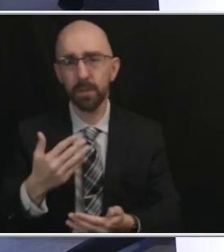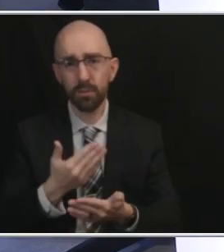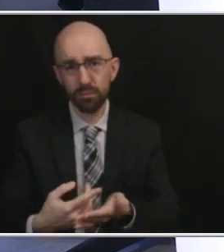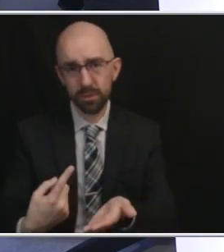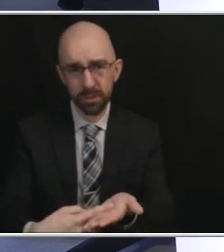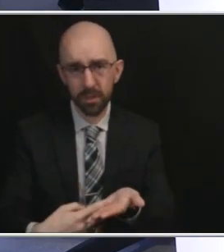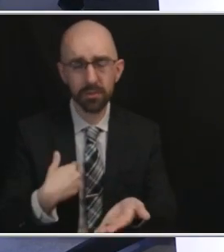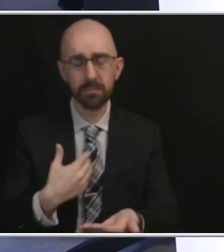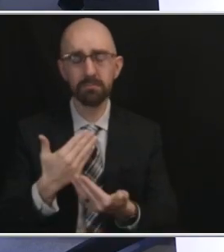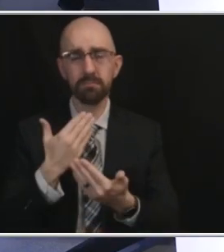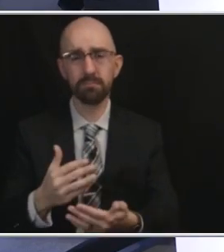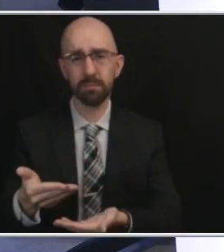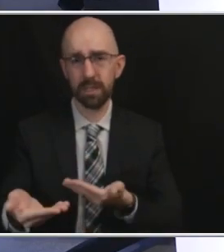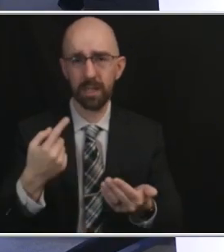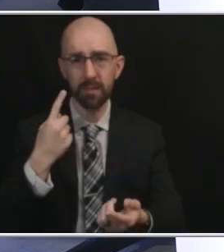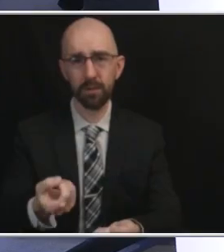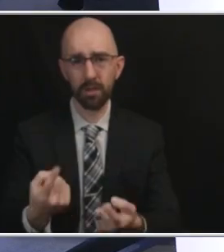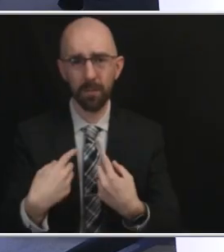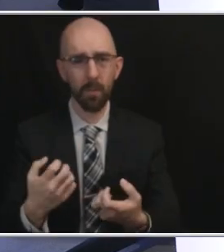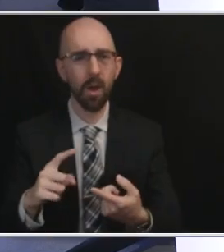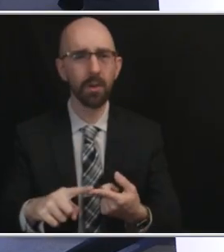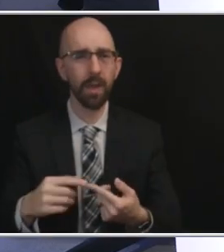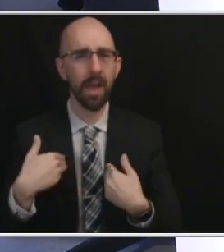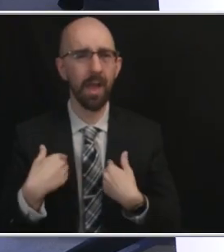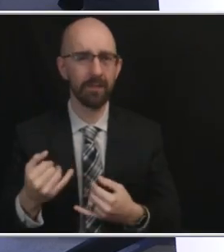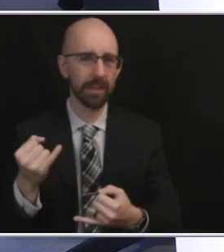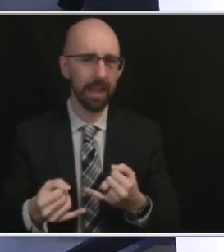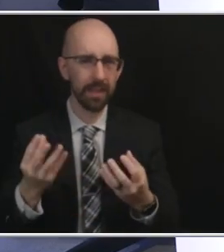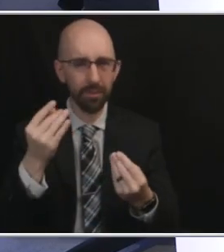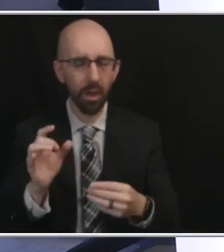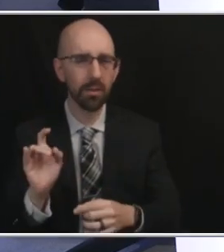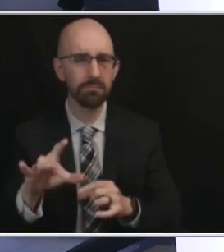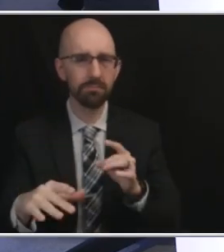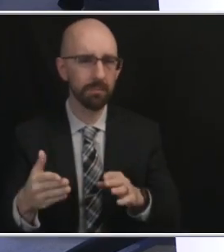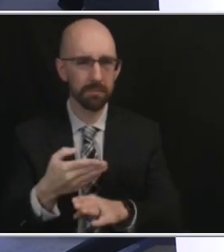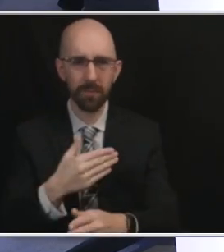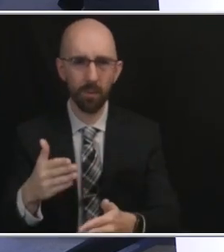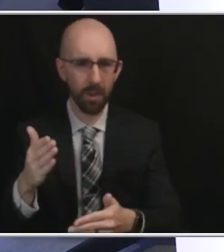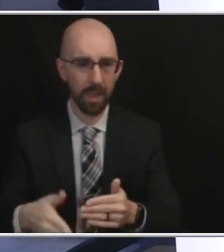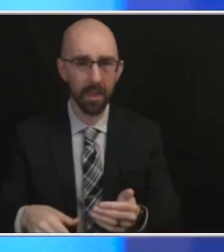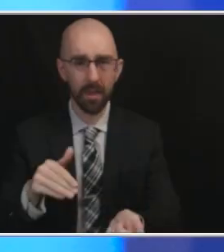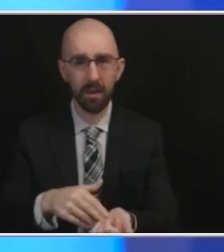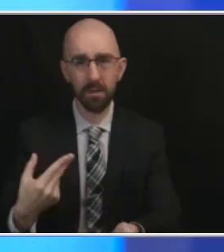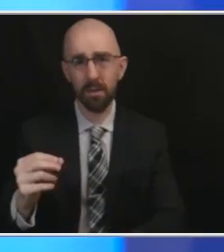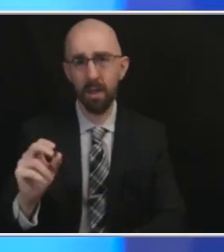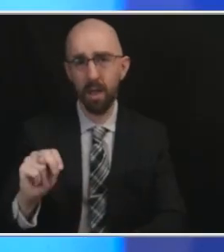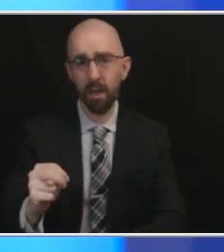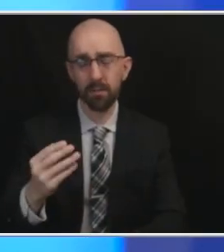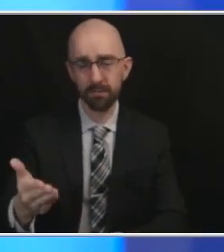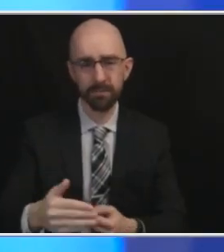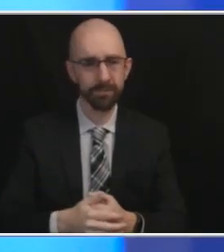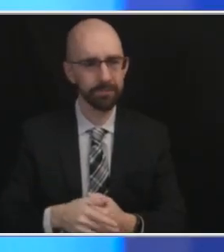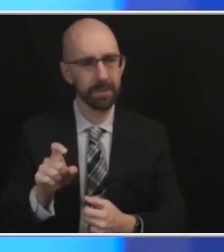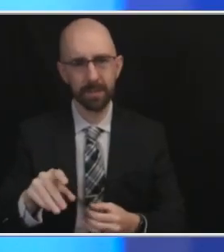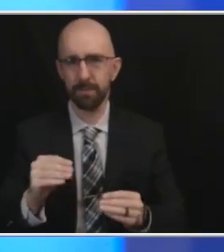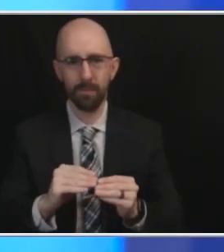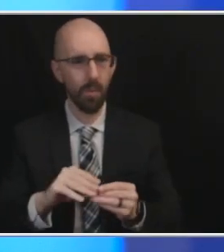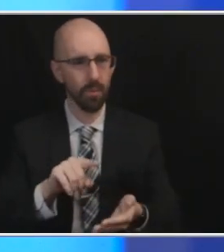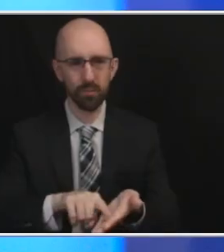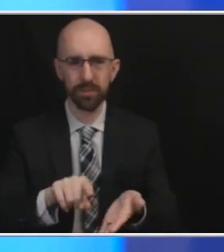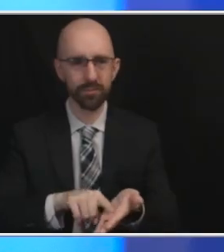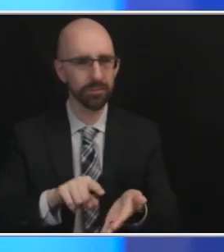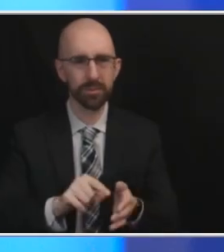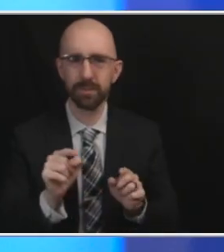for being here. I wanted to get to final thoughts before we go. Dr. Hahn? My final thought is we need more research. We need to be